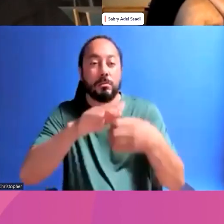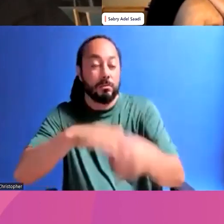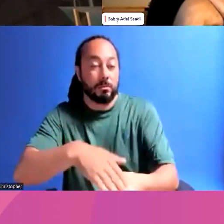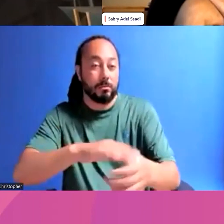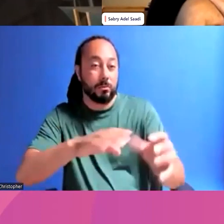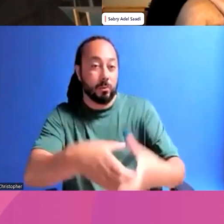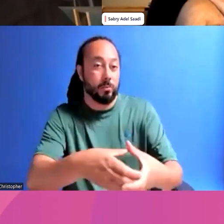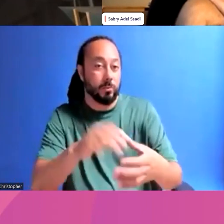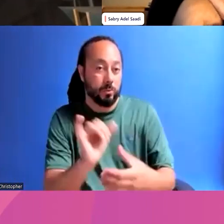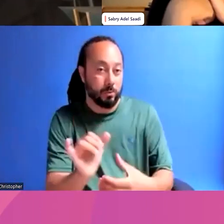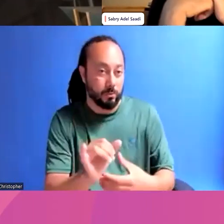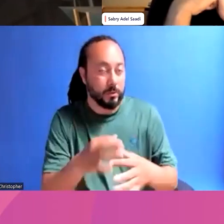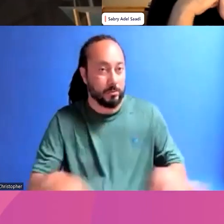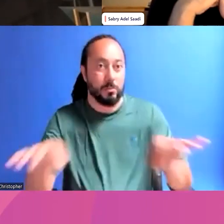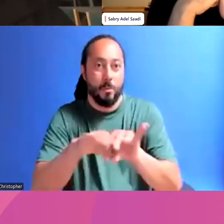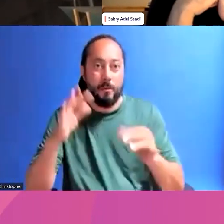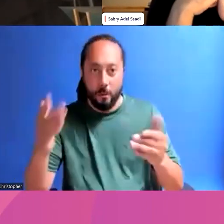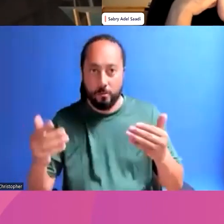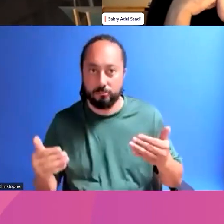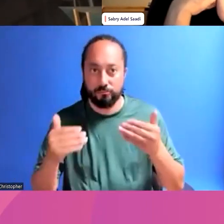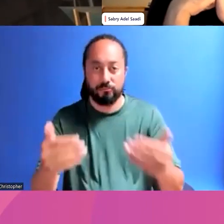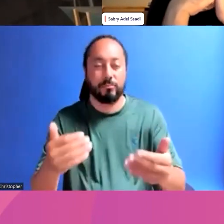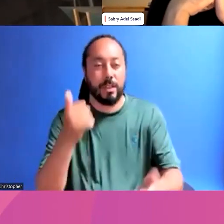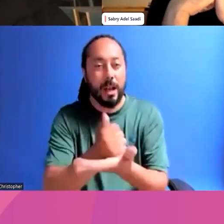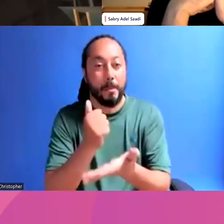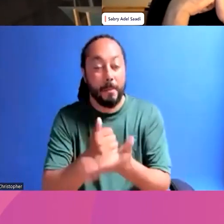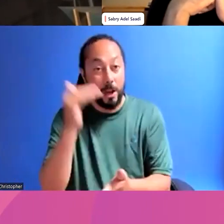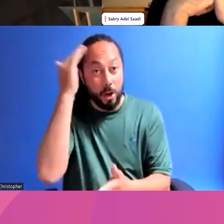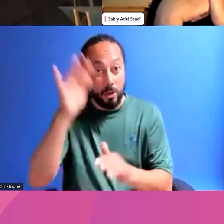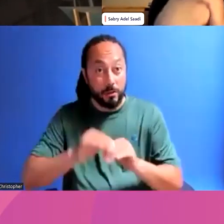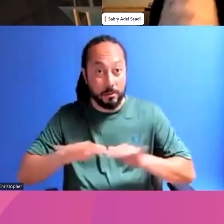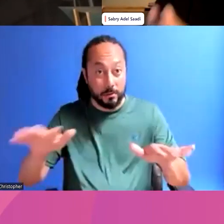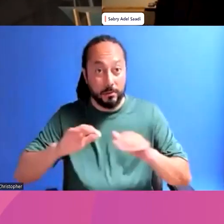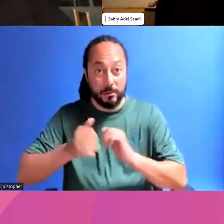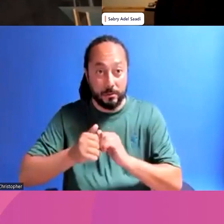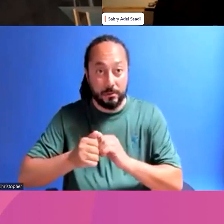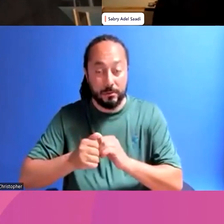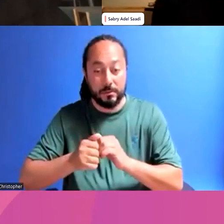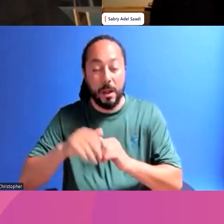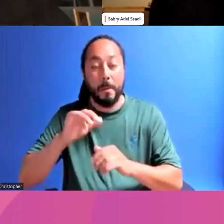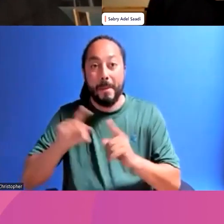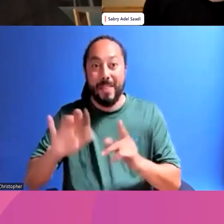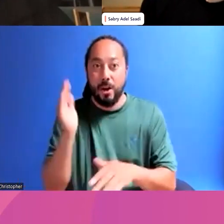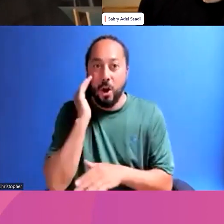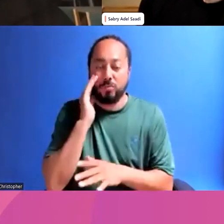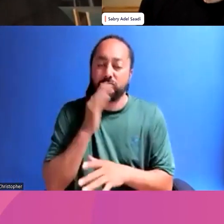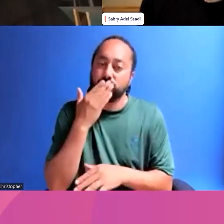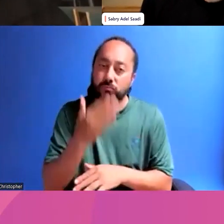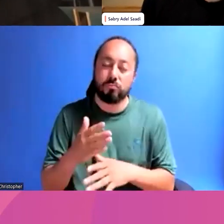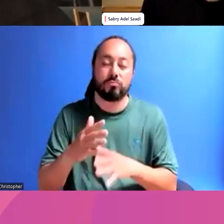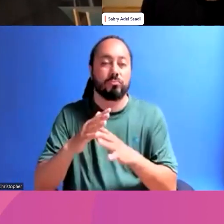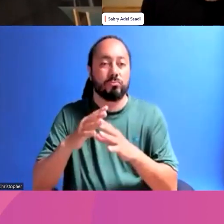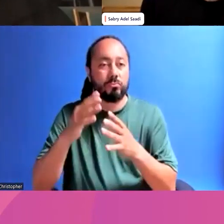forward, to help the knowledge that is being disseminated, that knowledge to be well-informed and